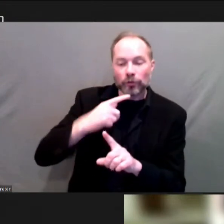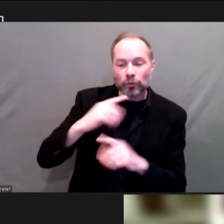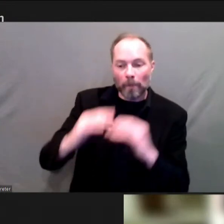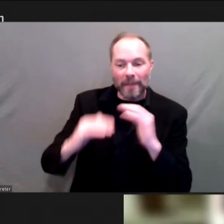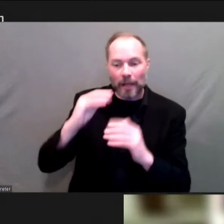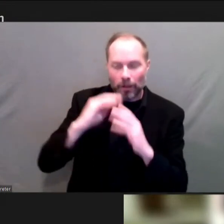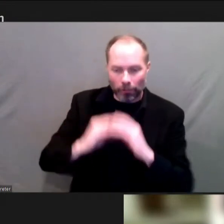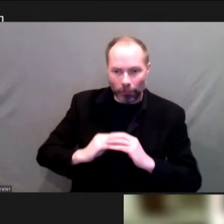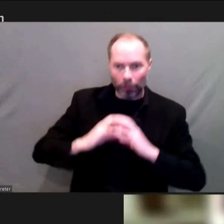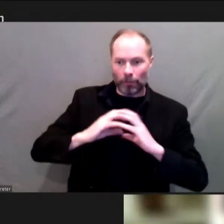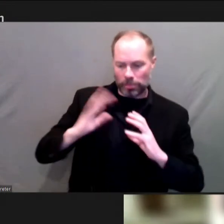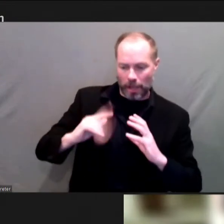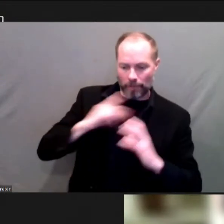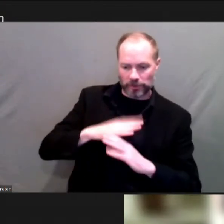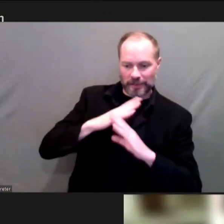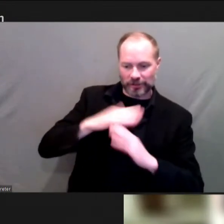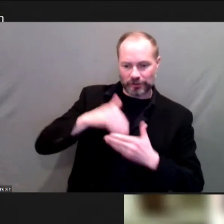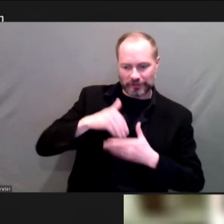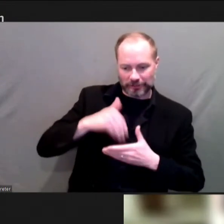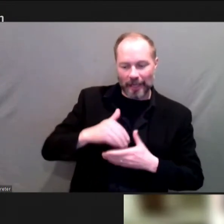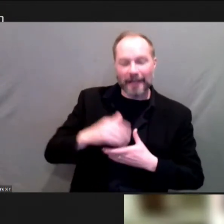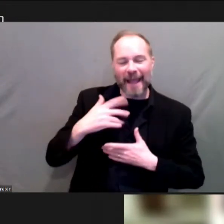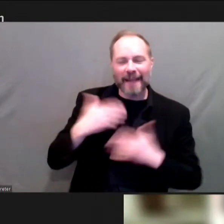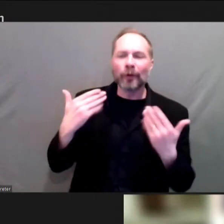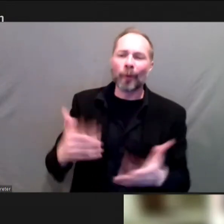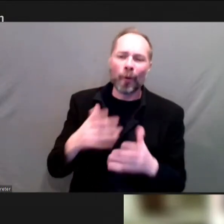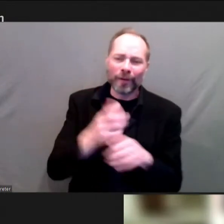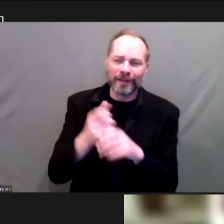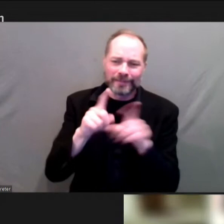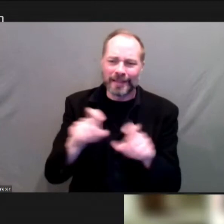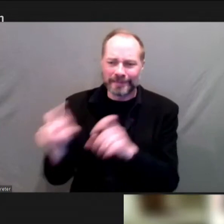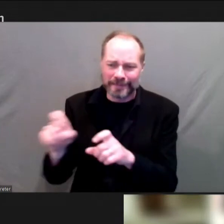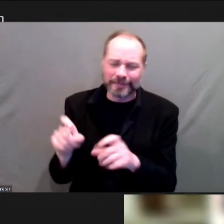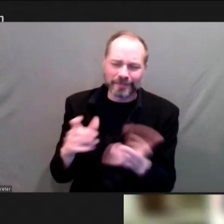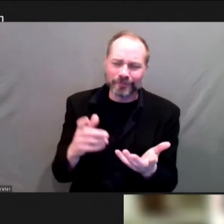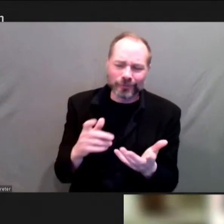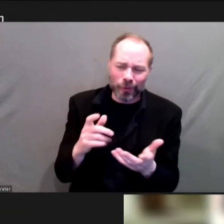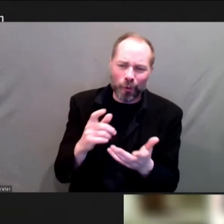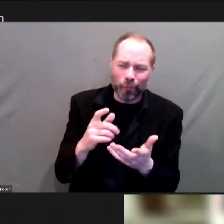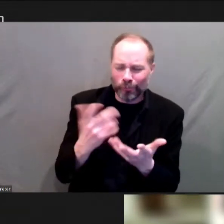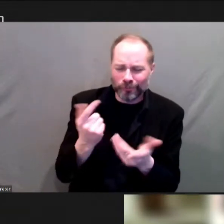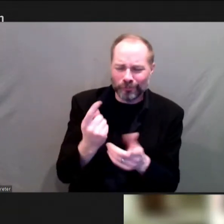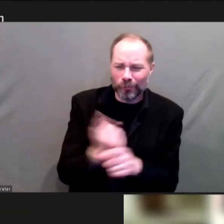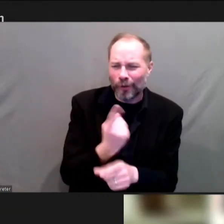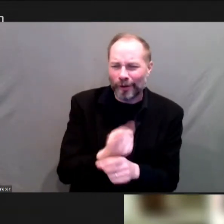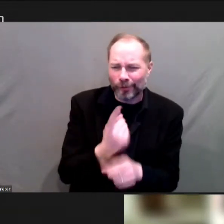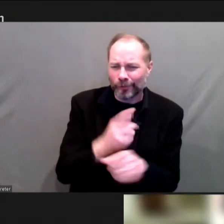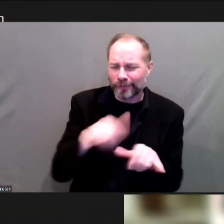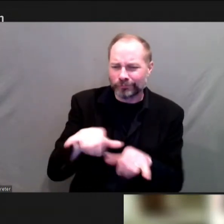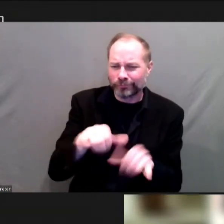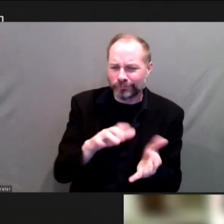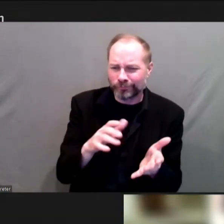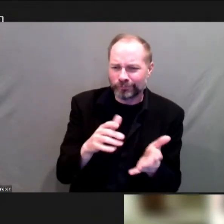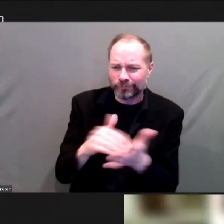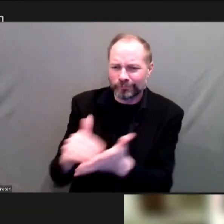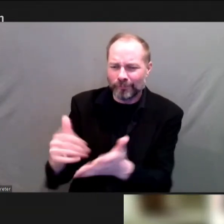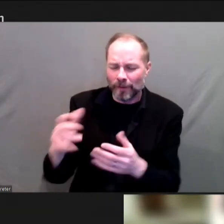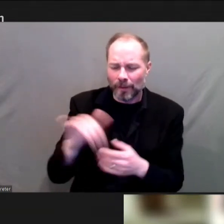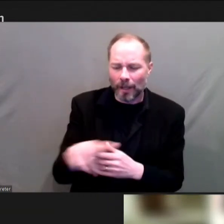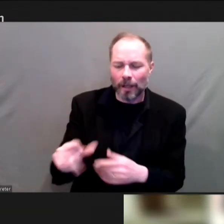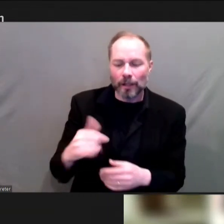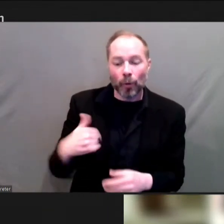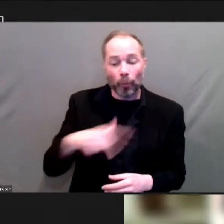quality medical mask around others and get tested regularly. This is a time where we have a lot of tools in our tool chest, new treatments, highly